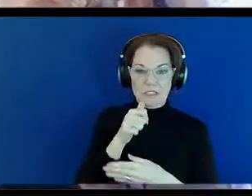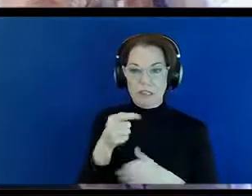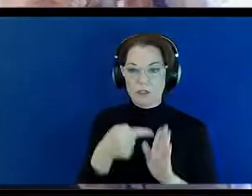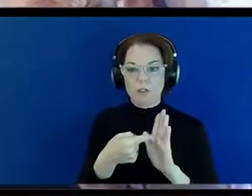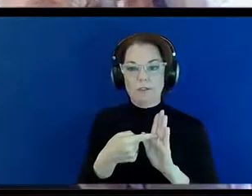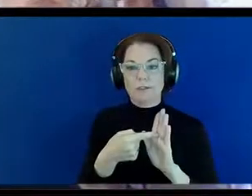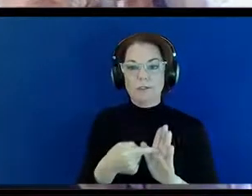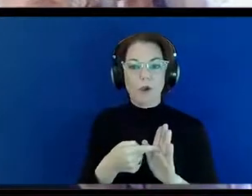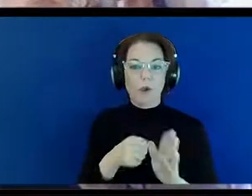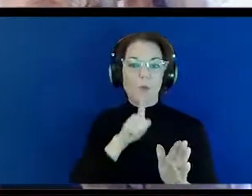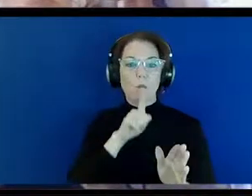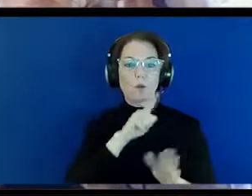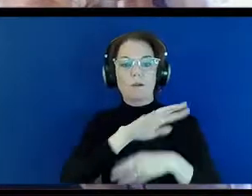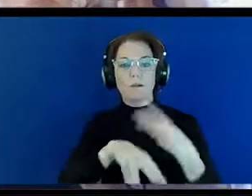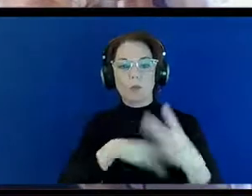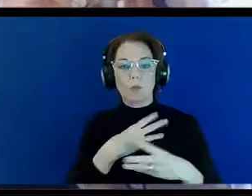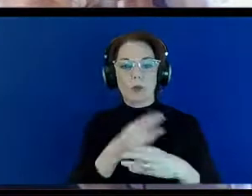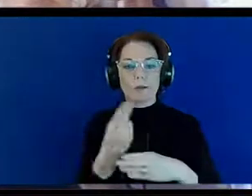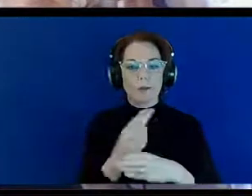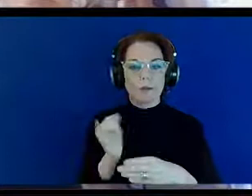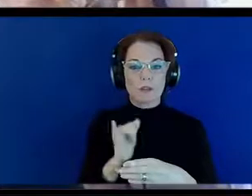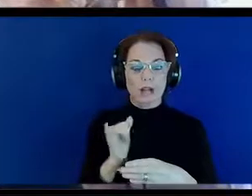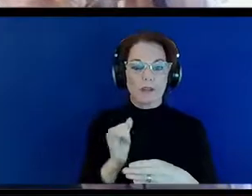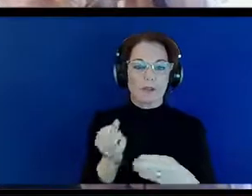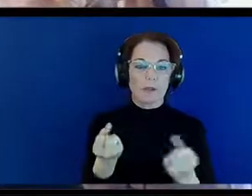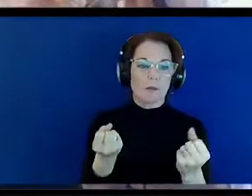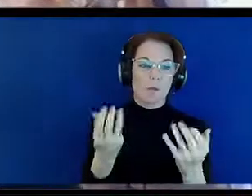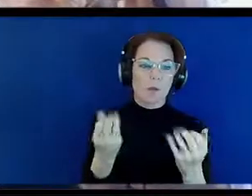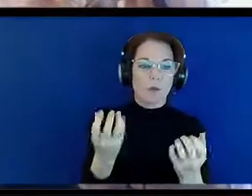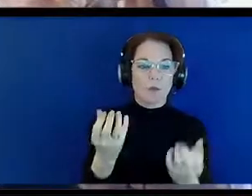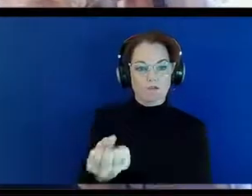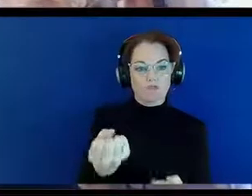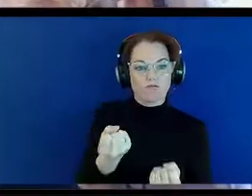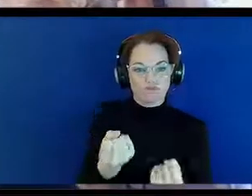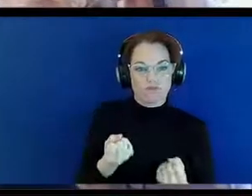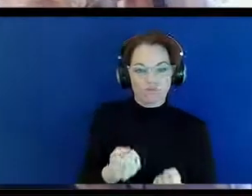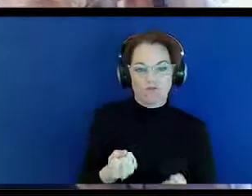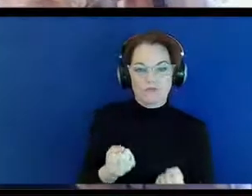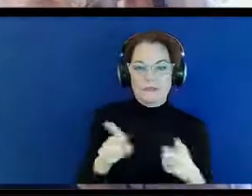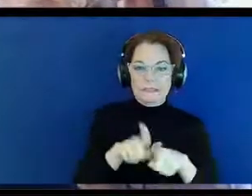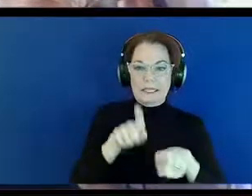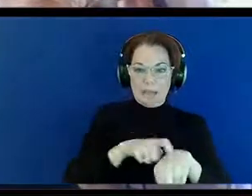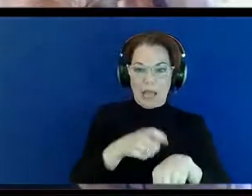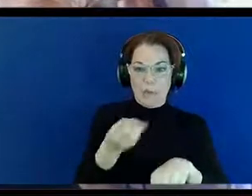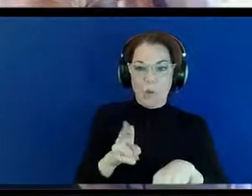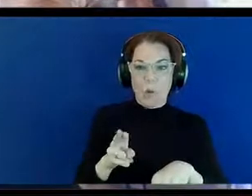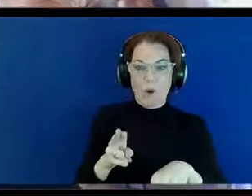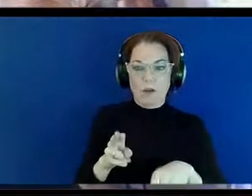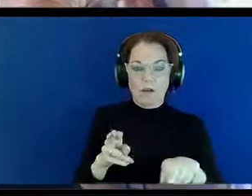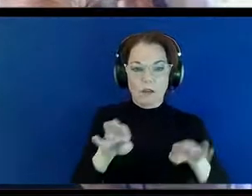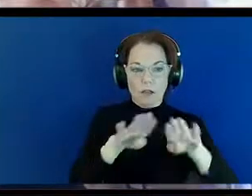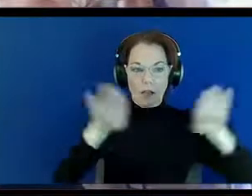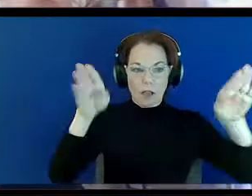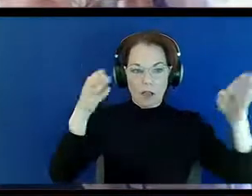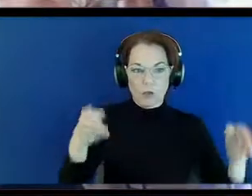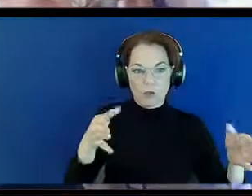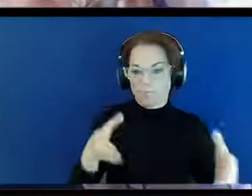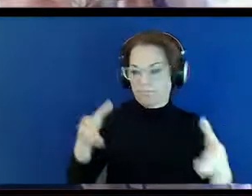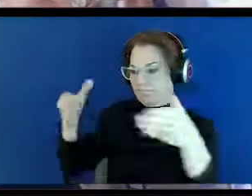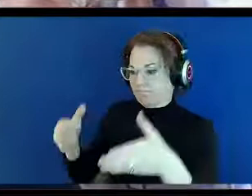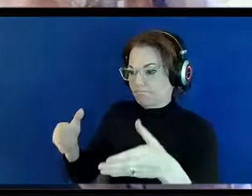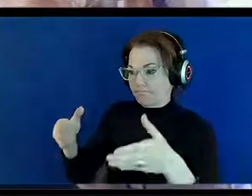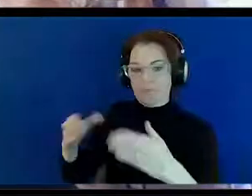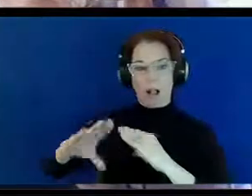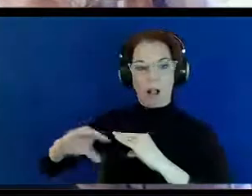use scenarios, such as multiple drawers being open at once or a unit being used on a carpeted surface. Additionally,